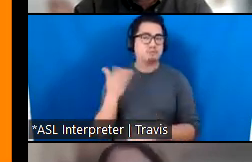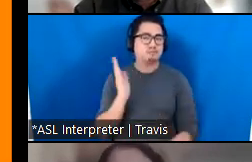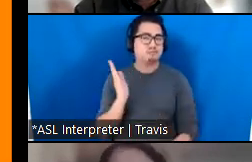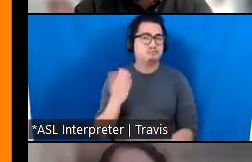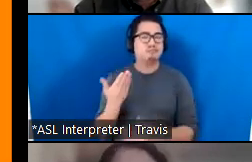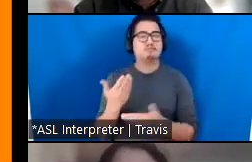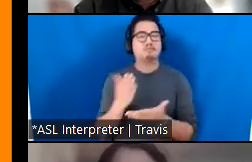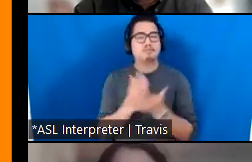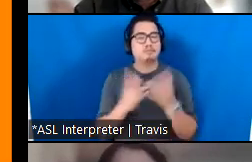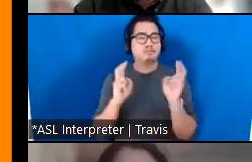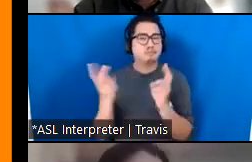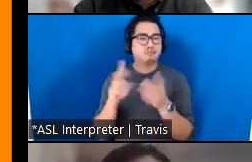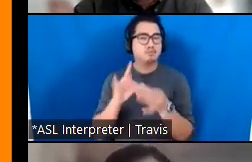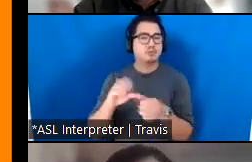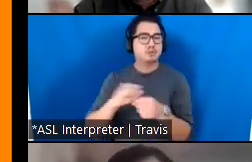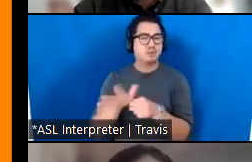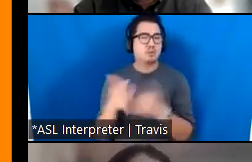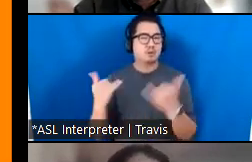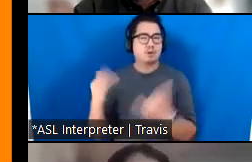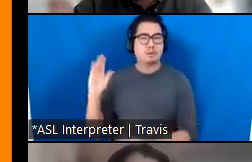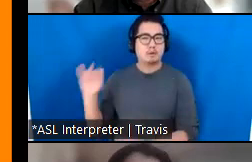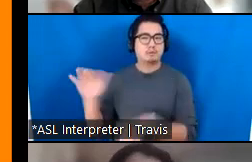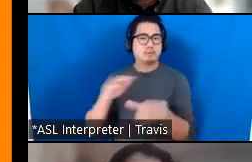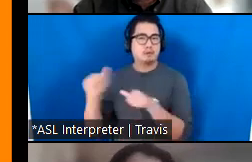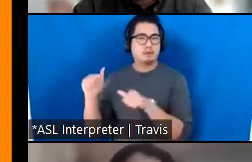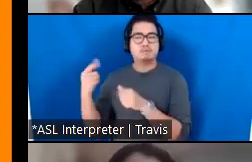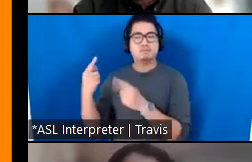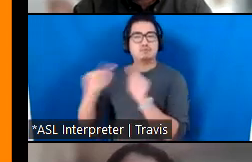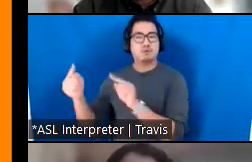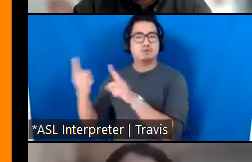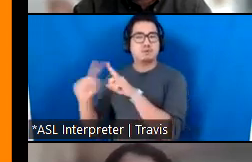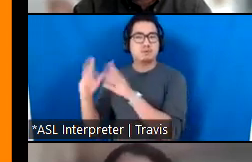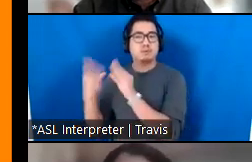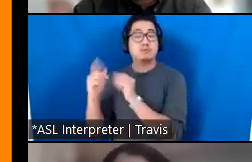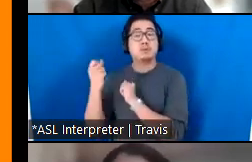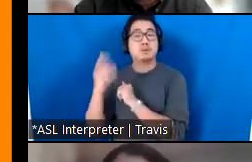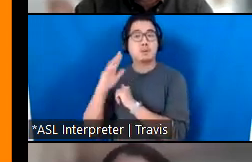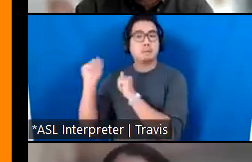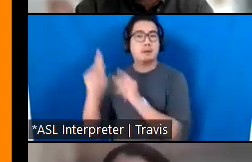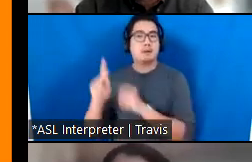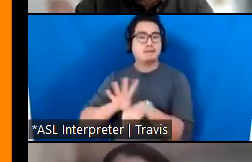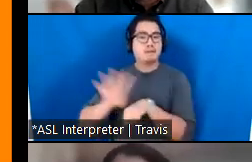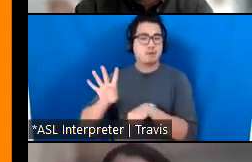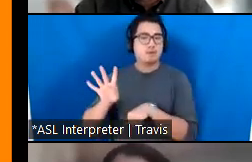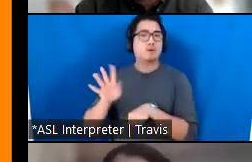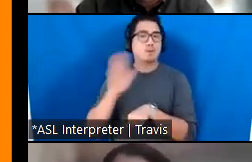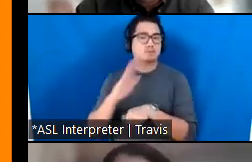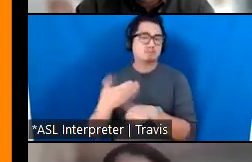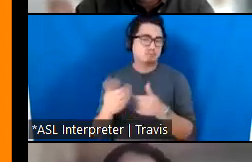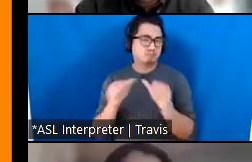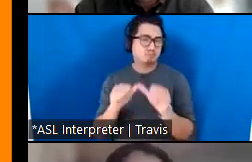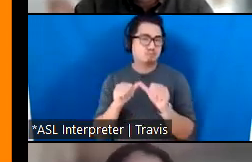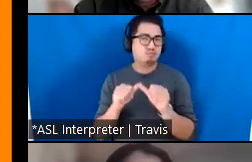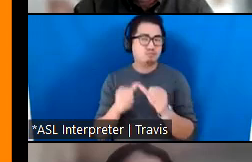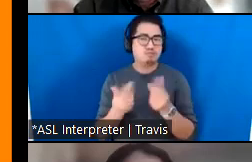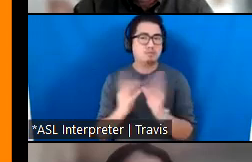while Becky's out in a conference. Becky will join us at 4 p.m. to continue the meeting. So thank you everybody for being here